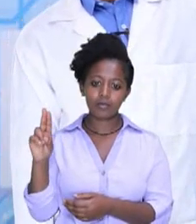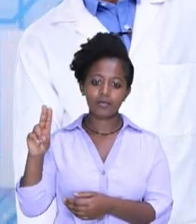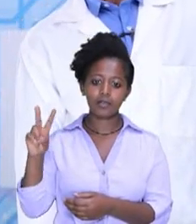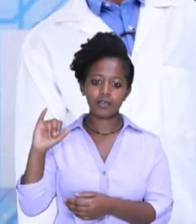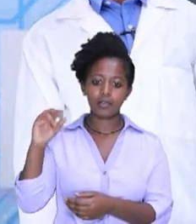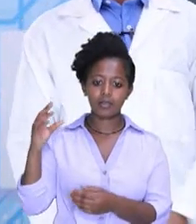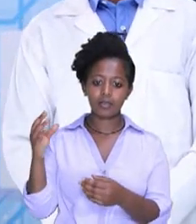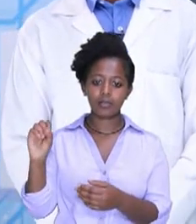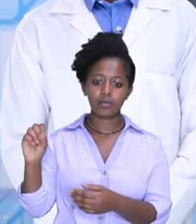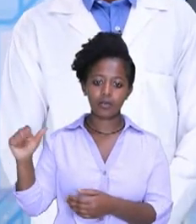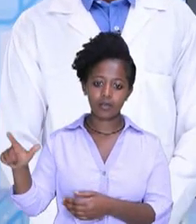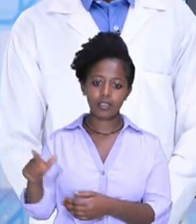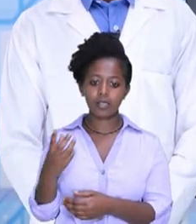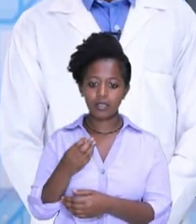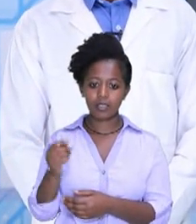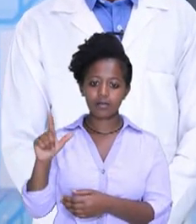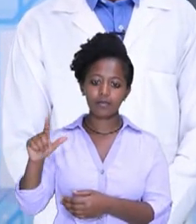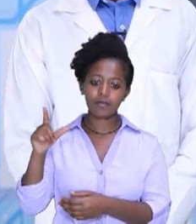and fluvisol.